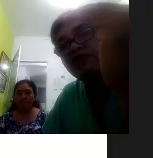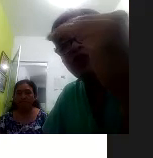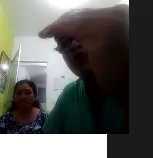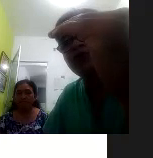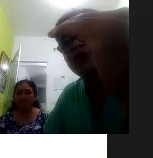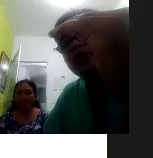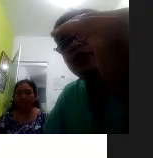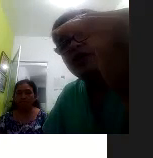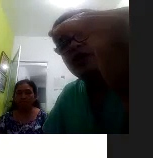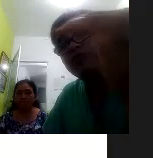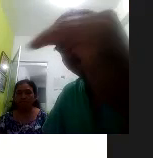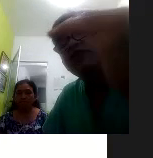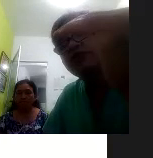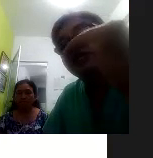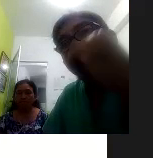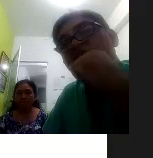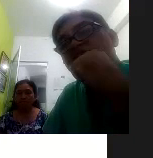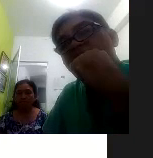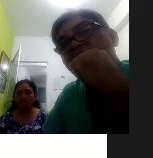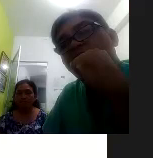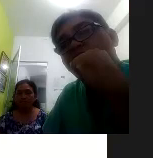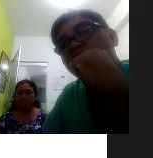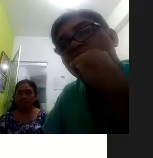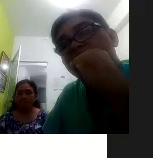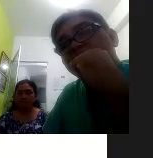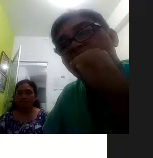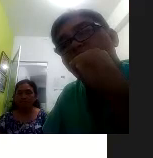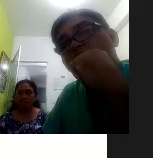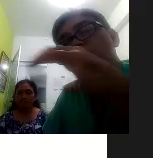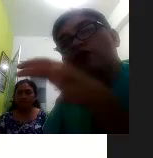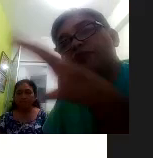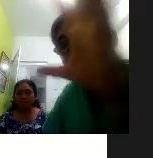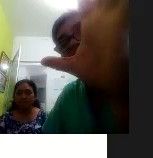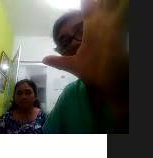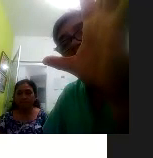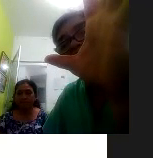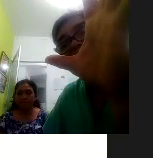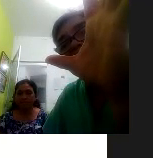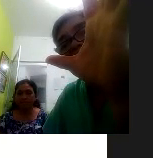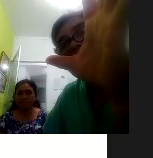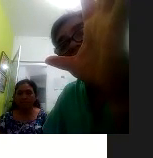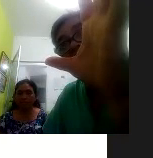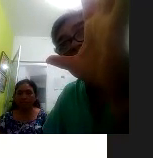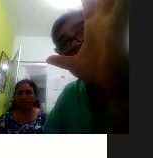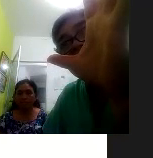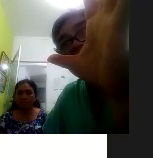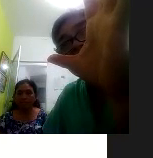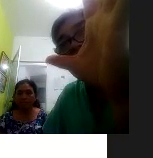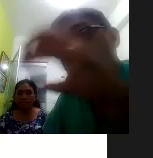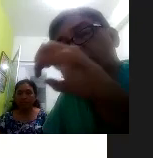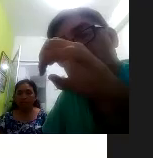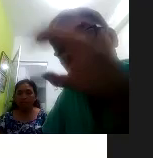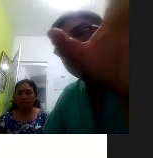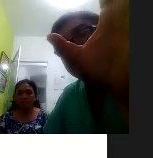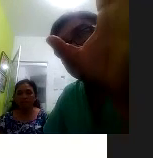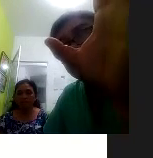100% of our procedures here, because mostly of the big hospitals